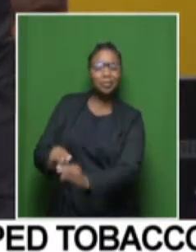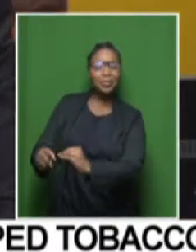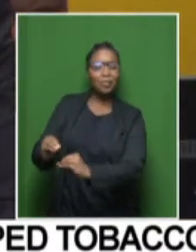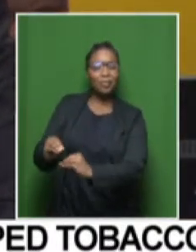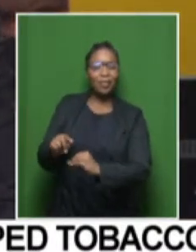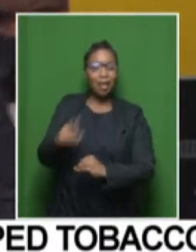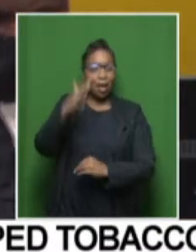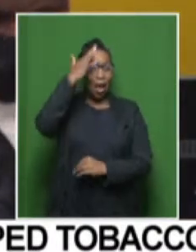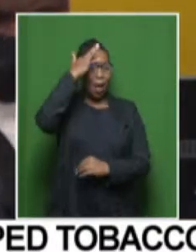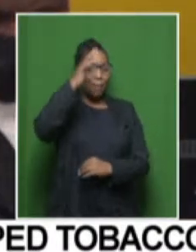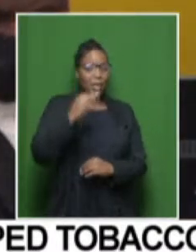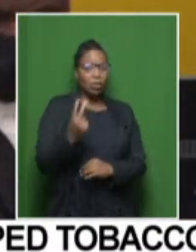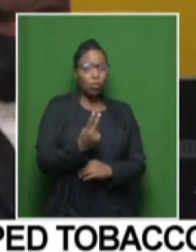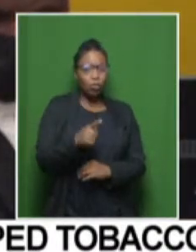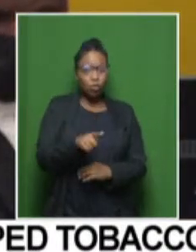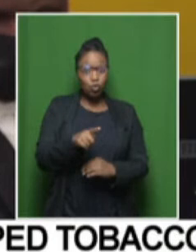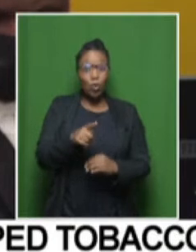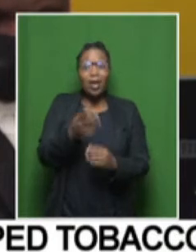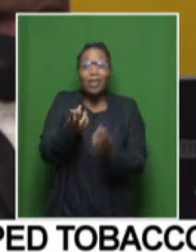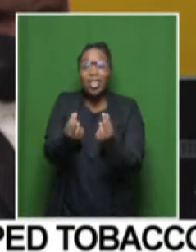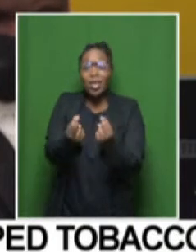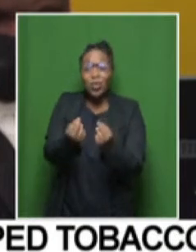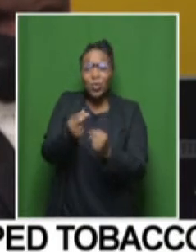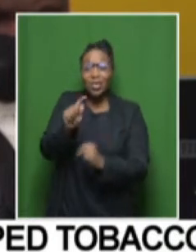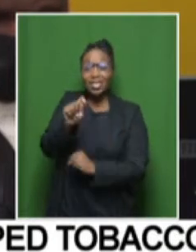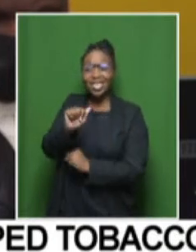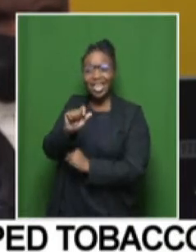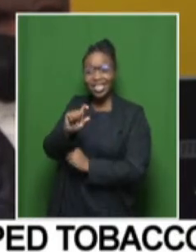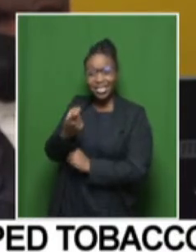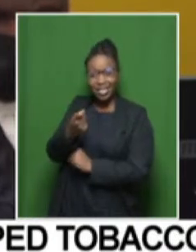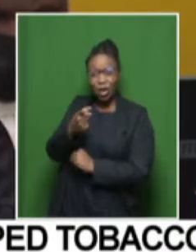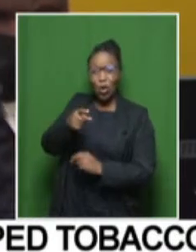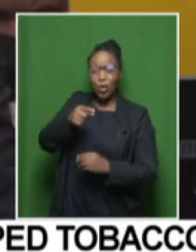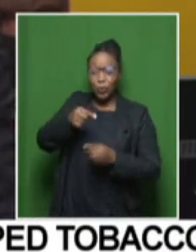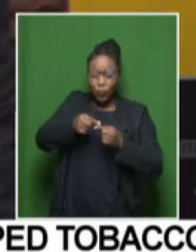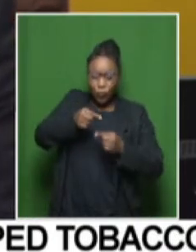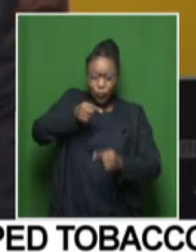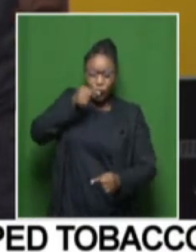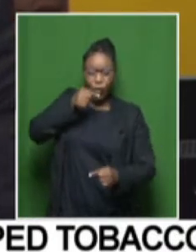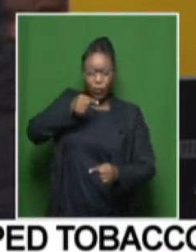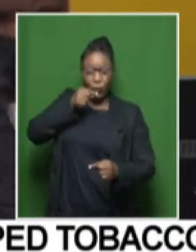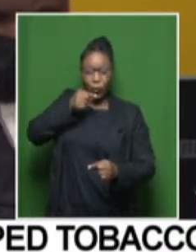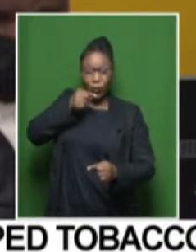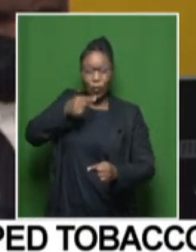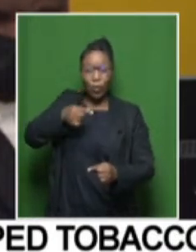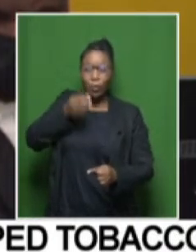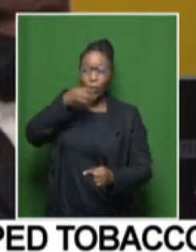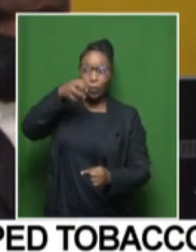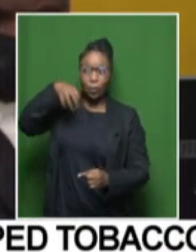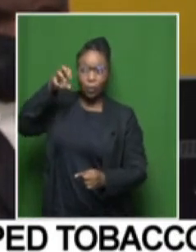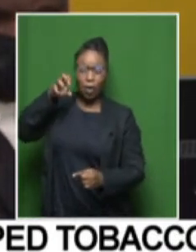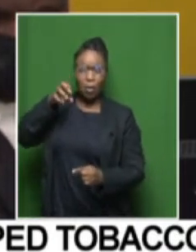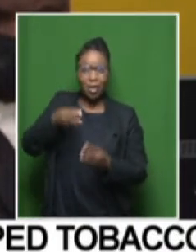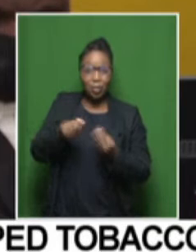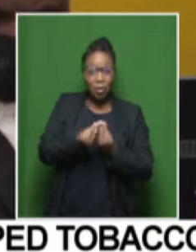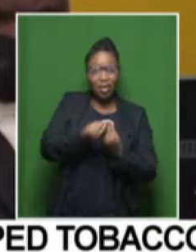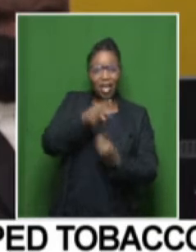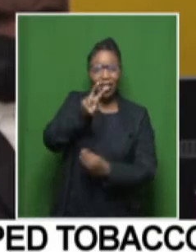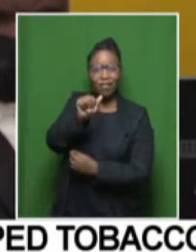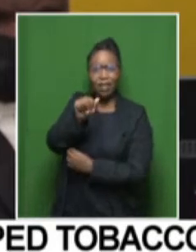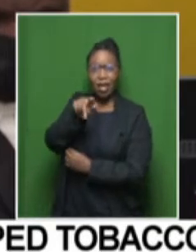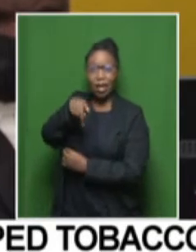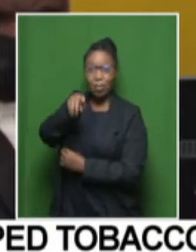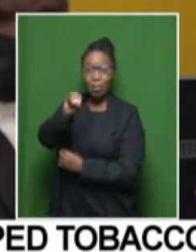a new tax on vaping products of at least 290 per milliliter from 1st of January